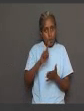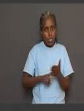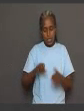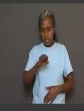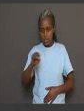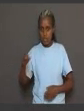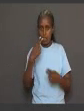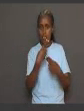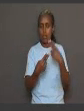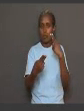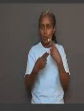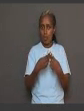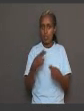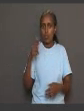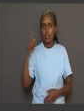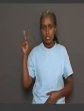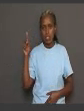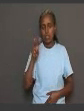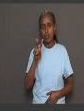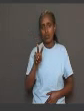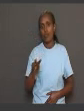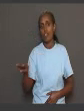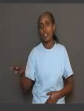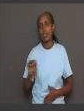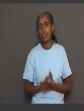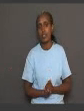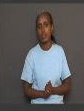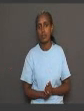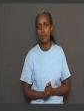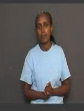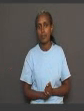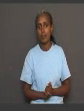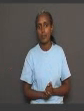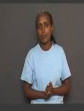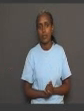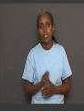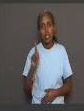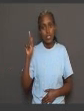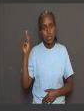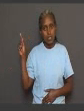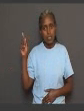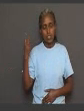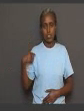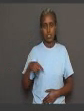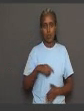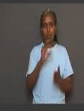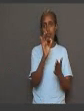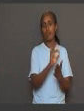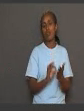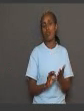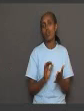scalar product of these two vectors? This is our formula.